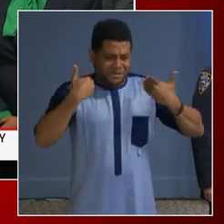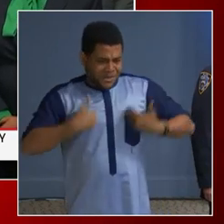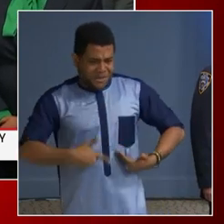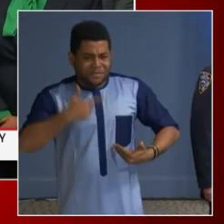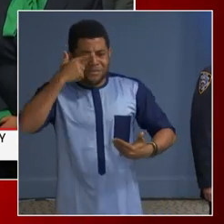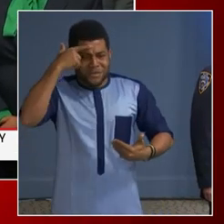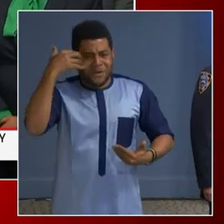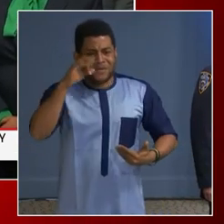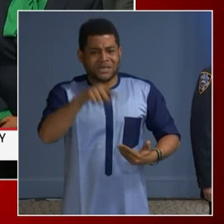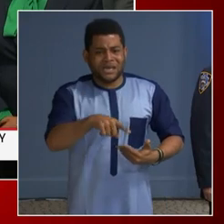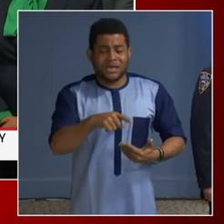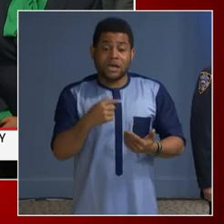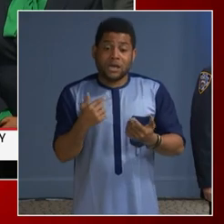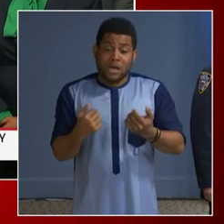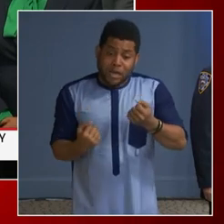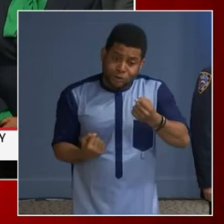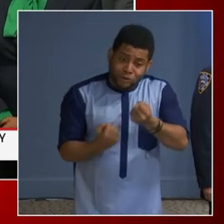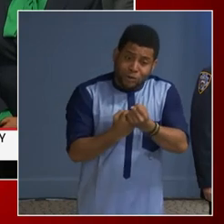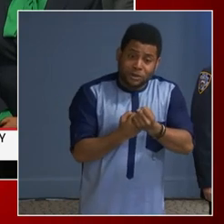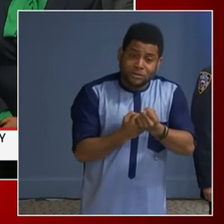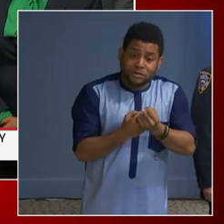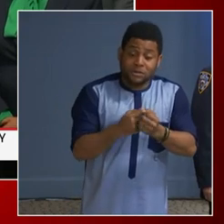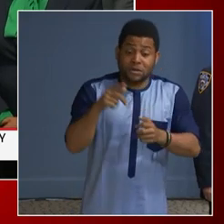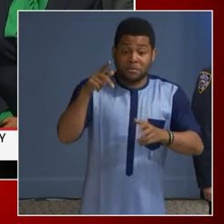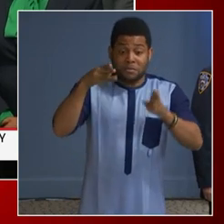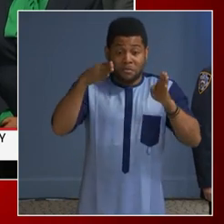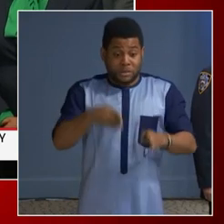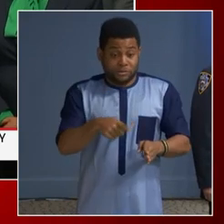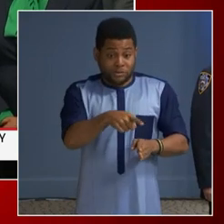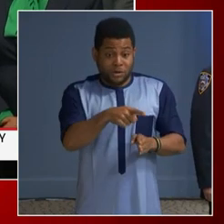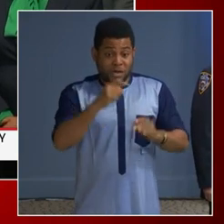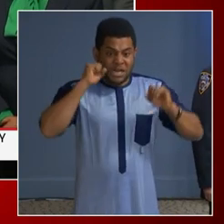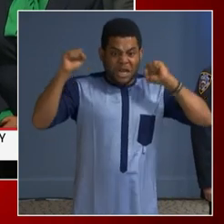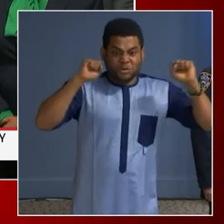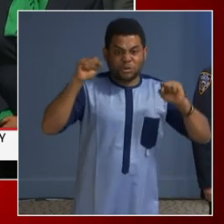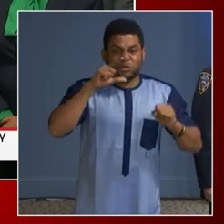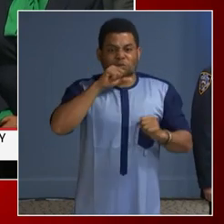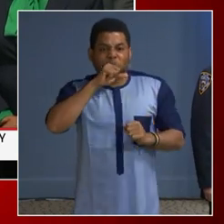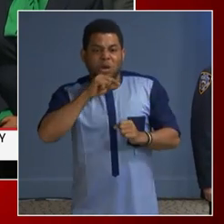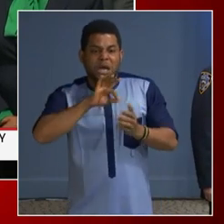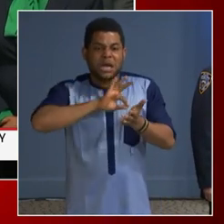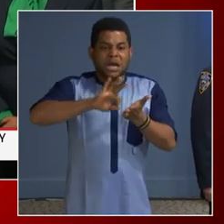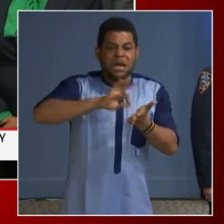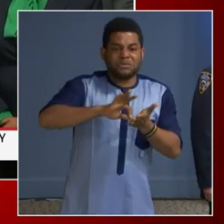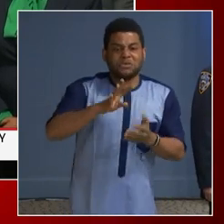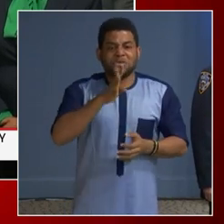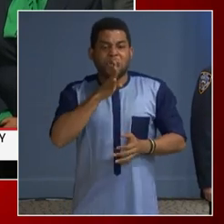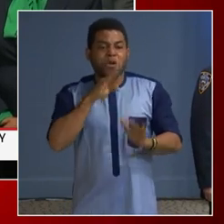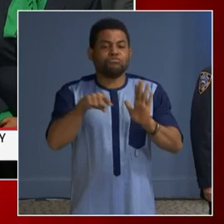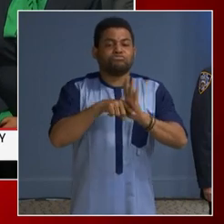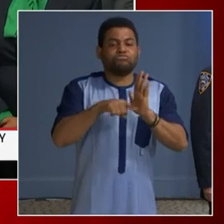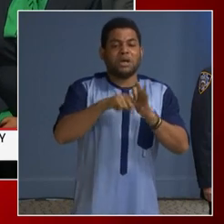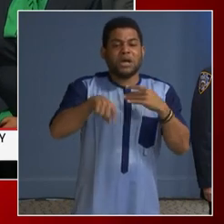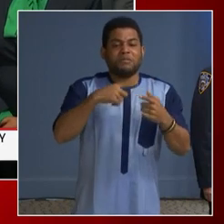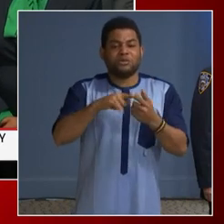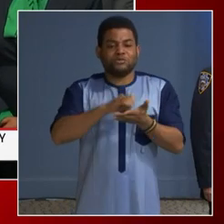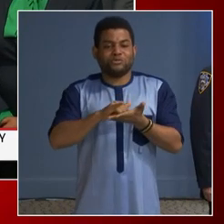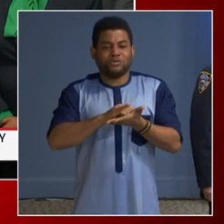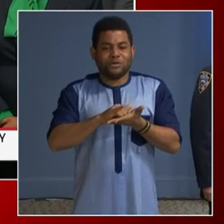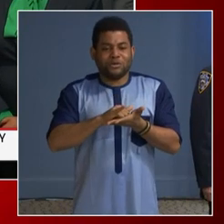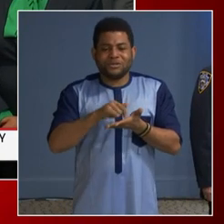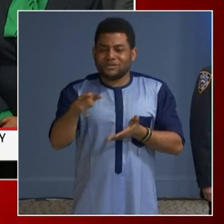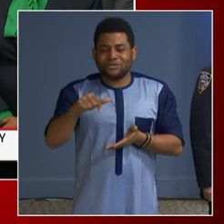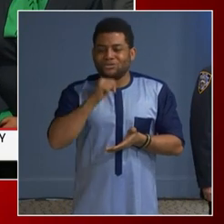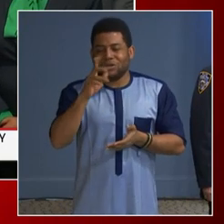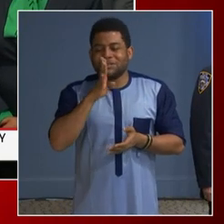someone is loud and they have a Twitter account, they do not speak for the people of New York City. We are not going to